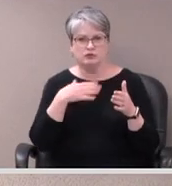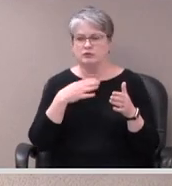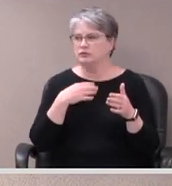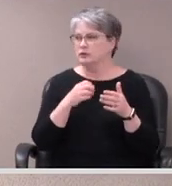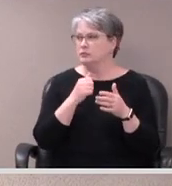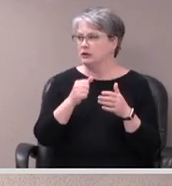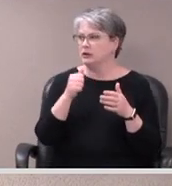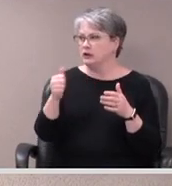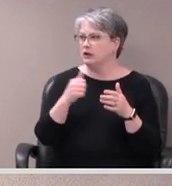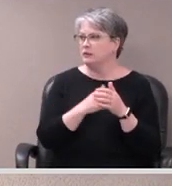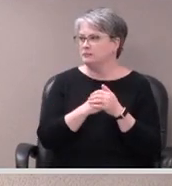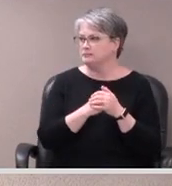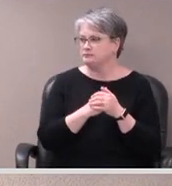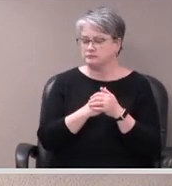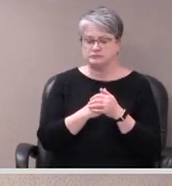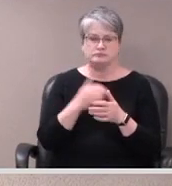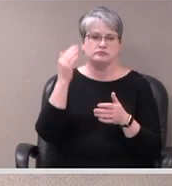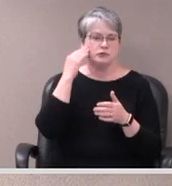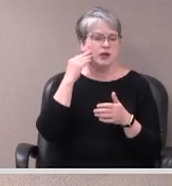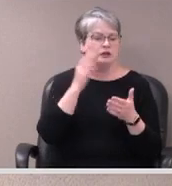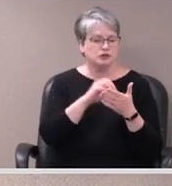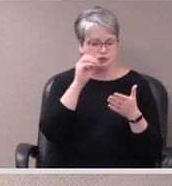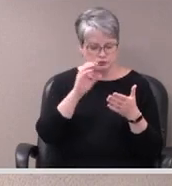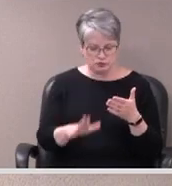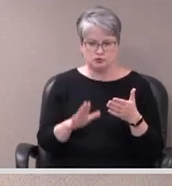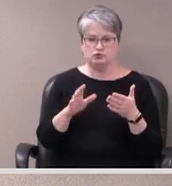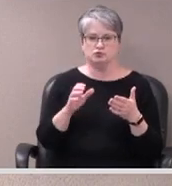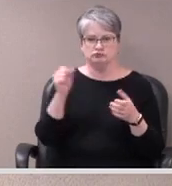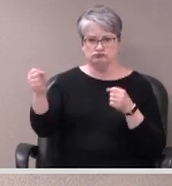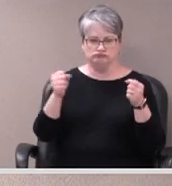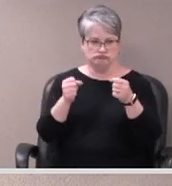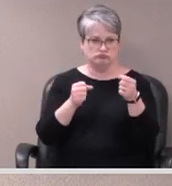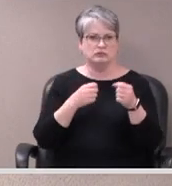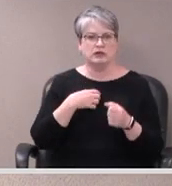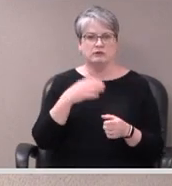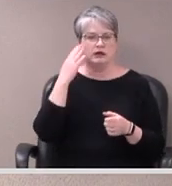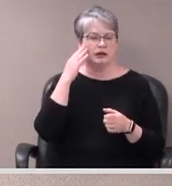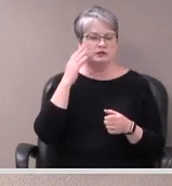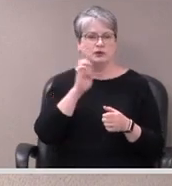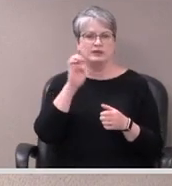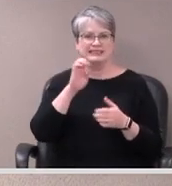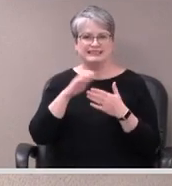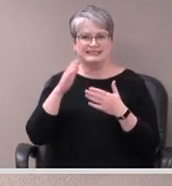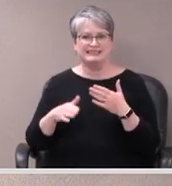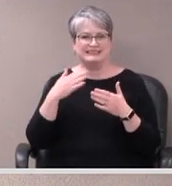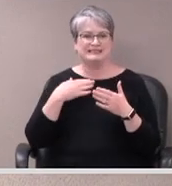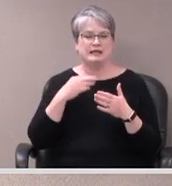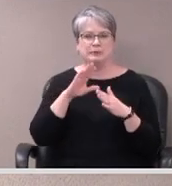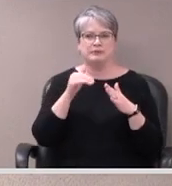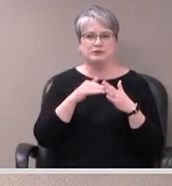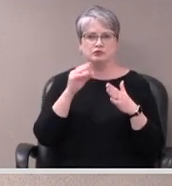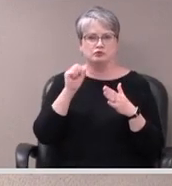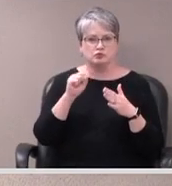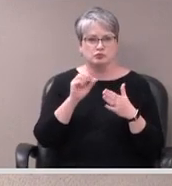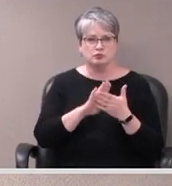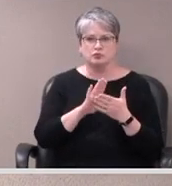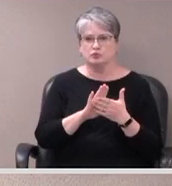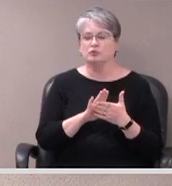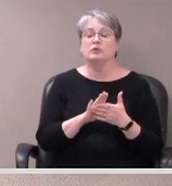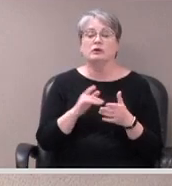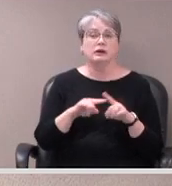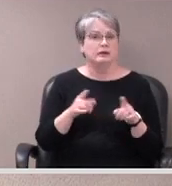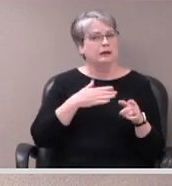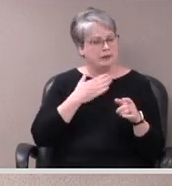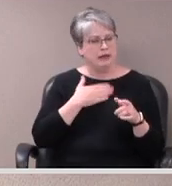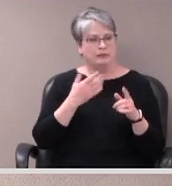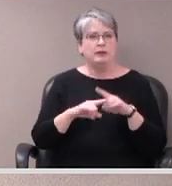allocations. I know we're working on student assignment, and I know we're building this East End Middle School, and I'm happy about all of that work. But to me,